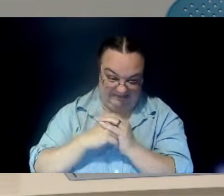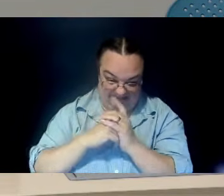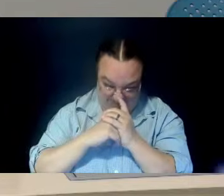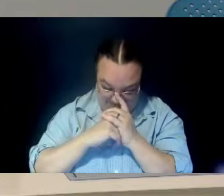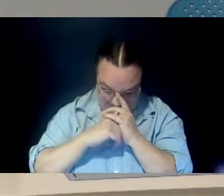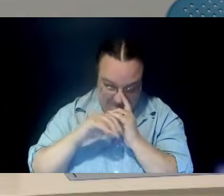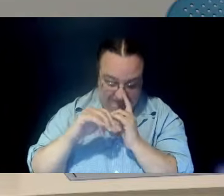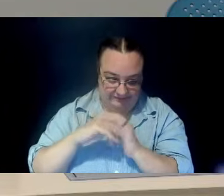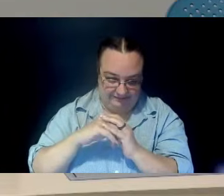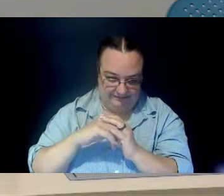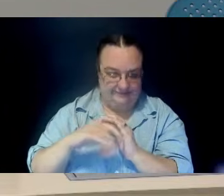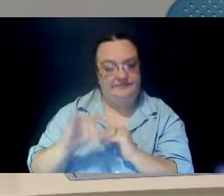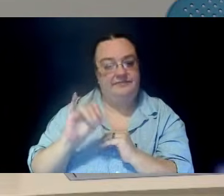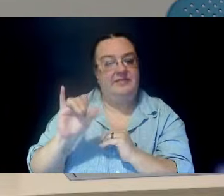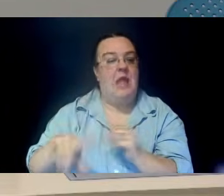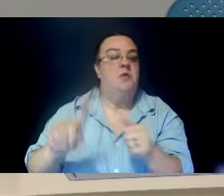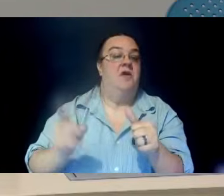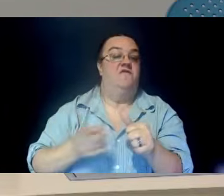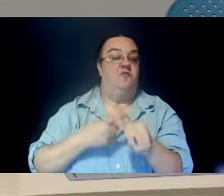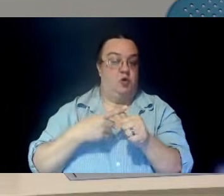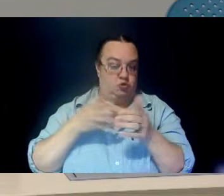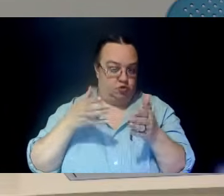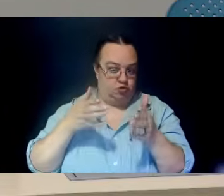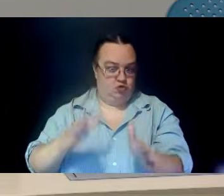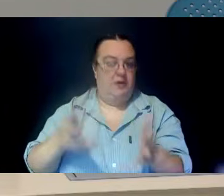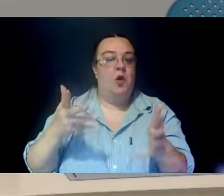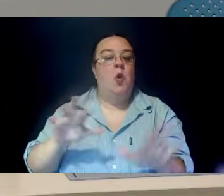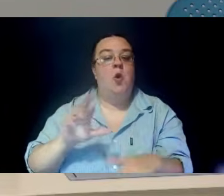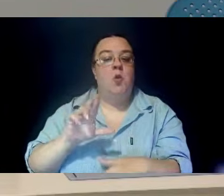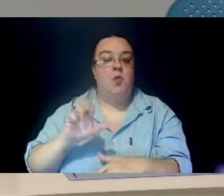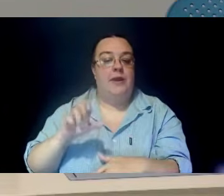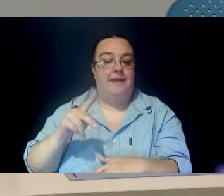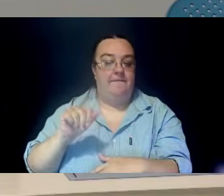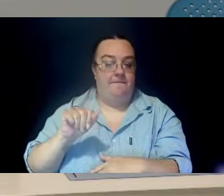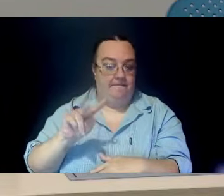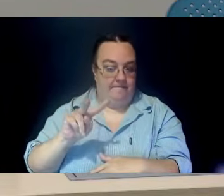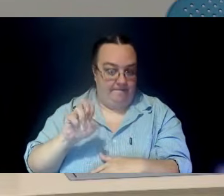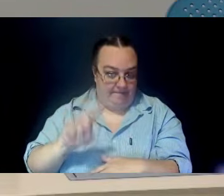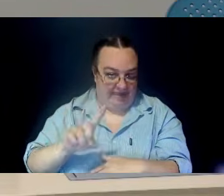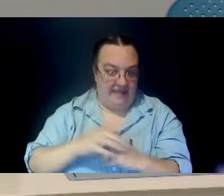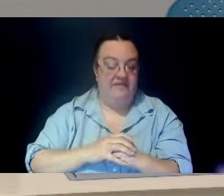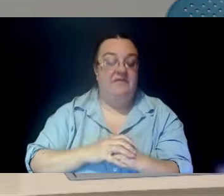street that we repaved. So with that being said,